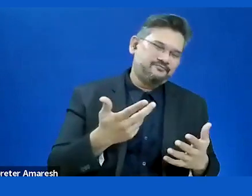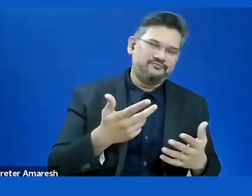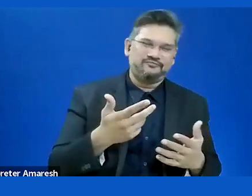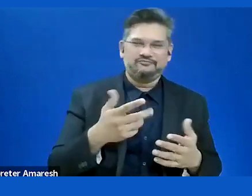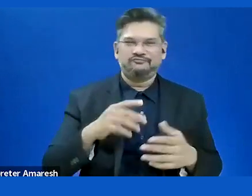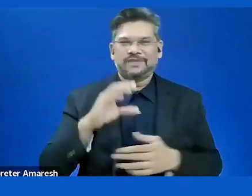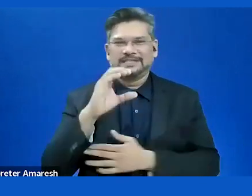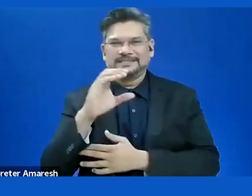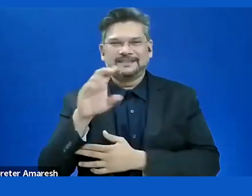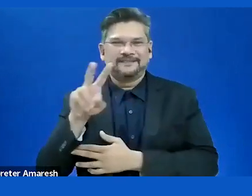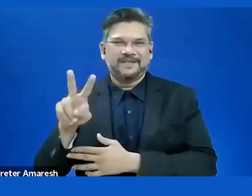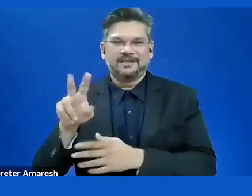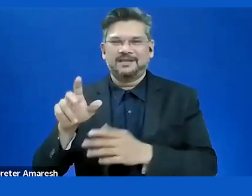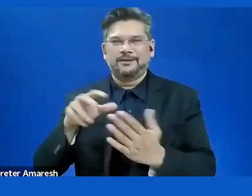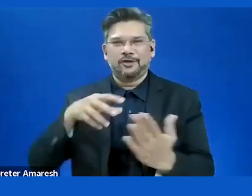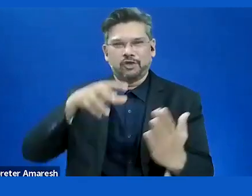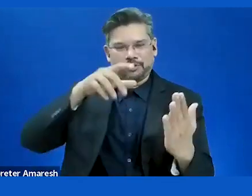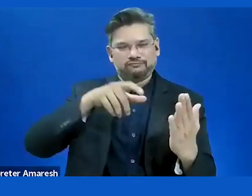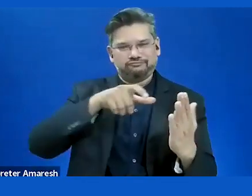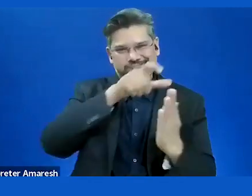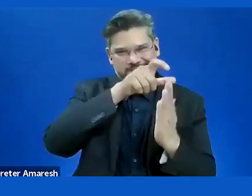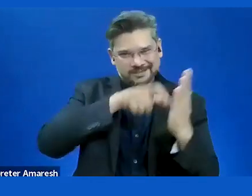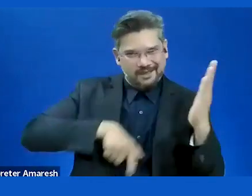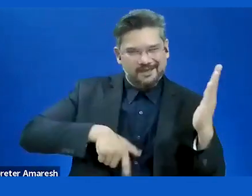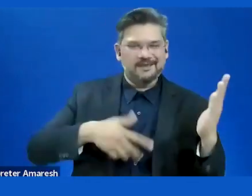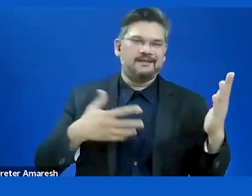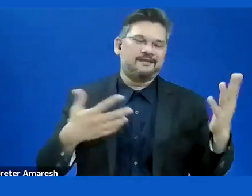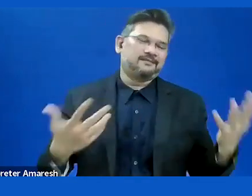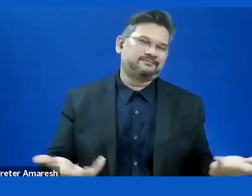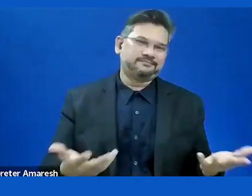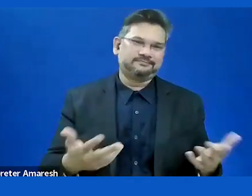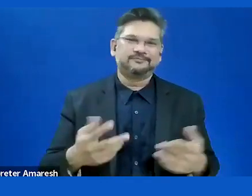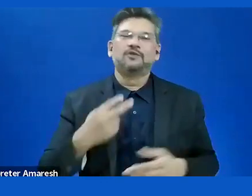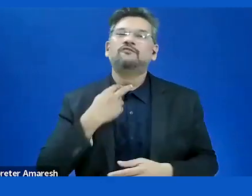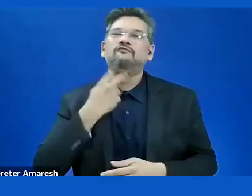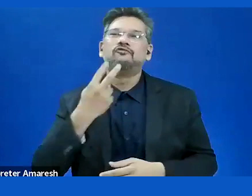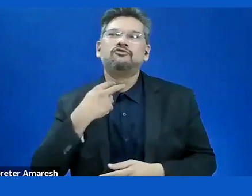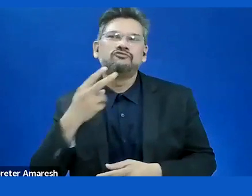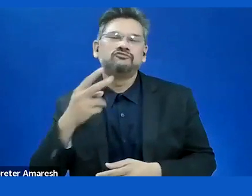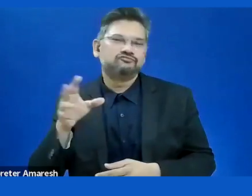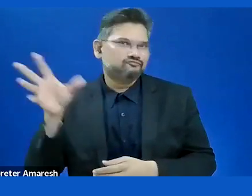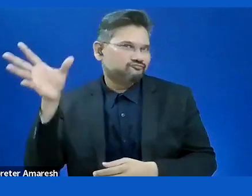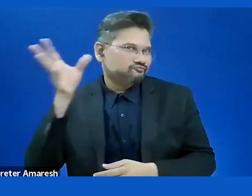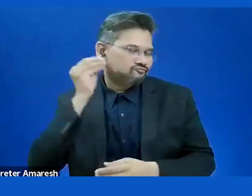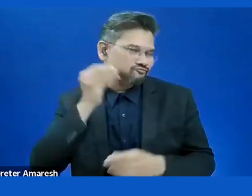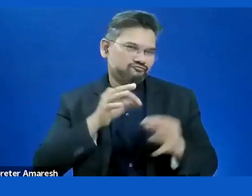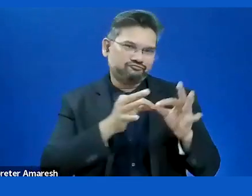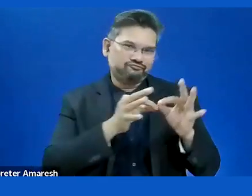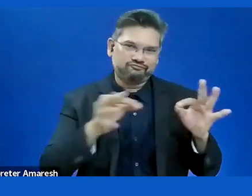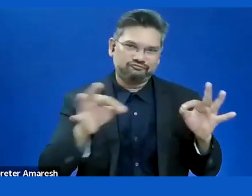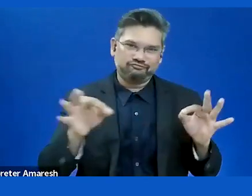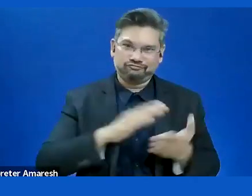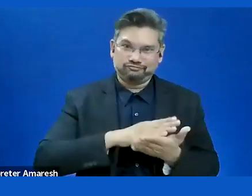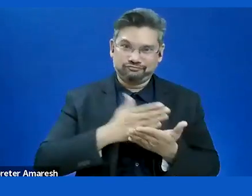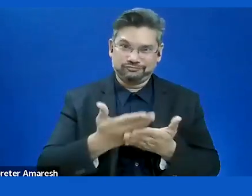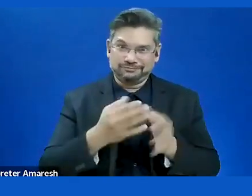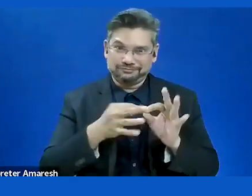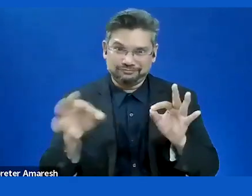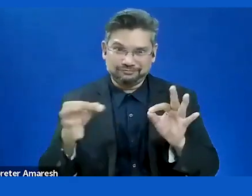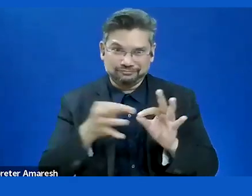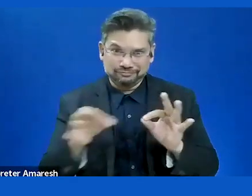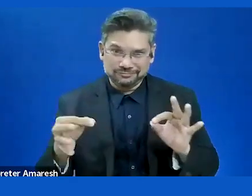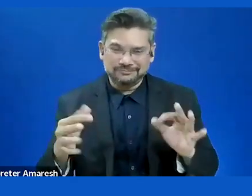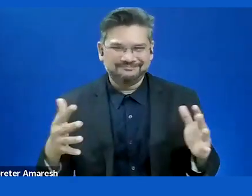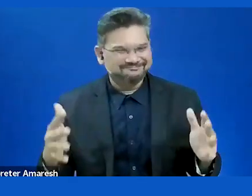do voice detection, scary exclusive stuff like that. We need to be in the room. I don't think we're